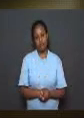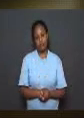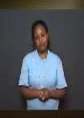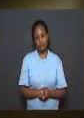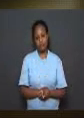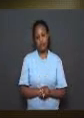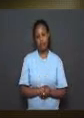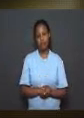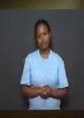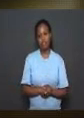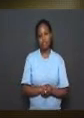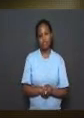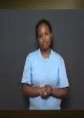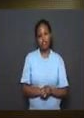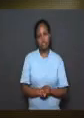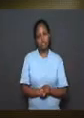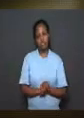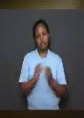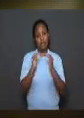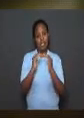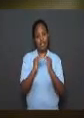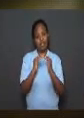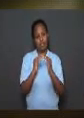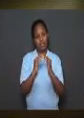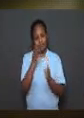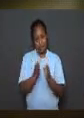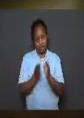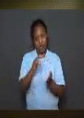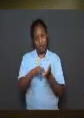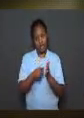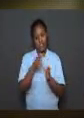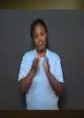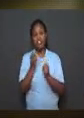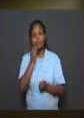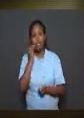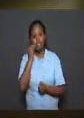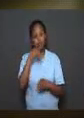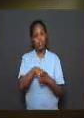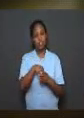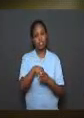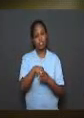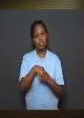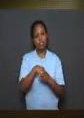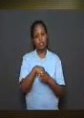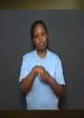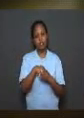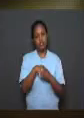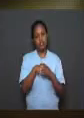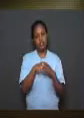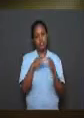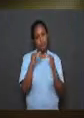Impartial tribunal refers to the necessity for the court to be impartial